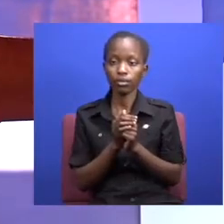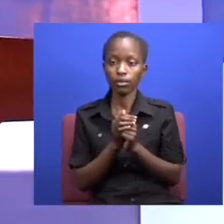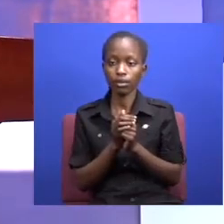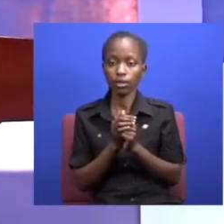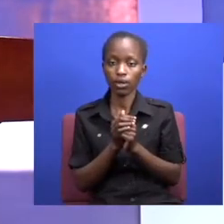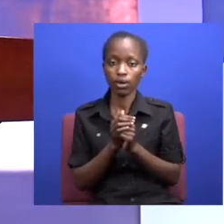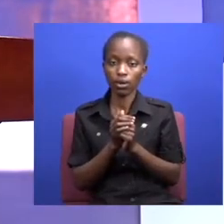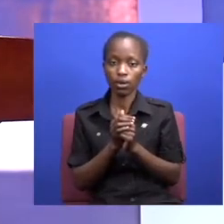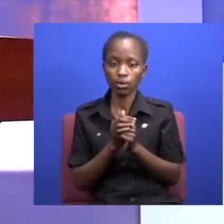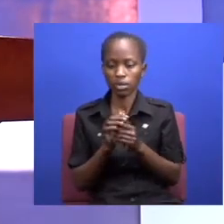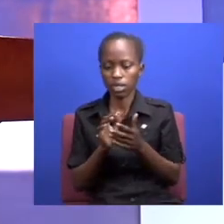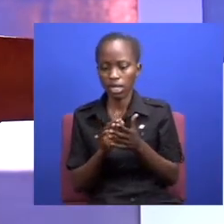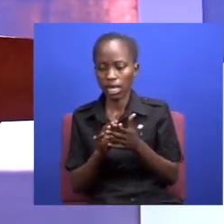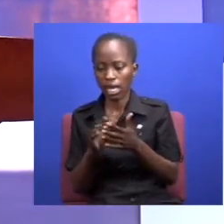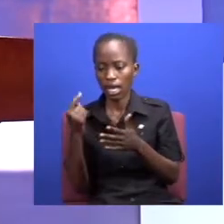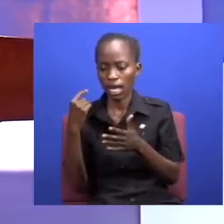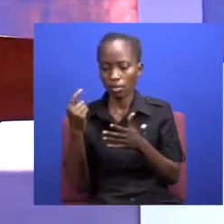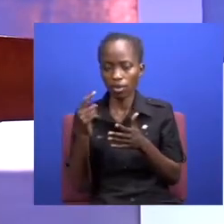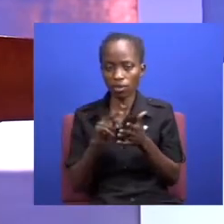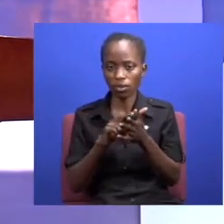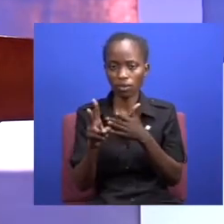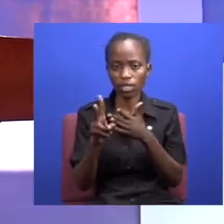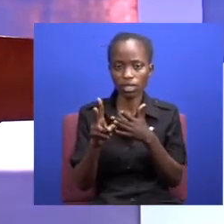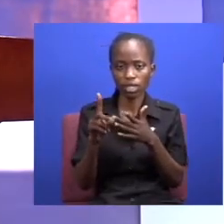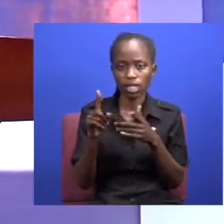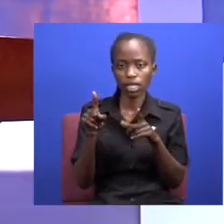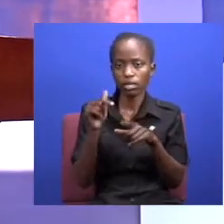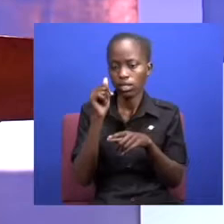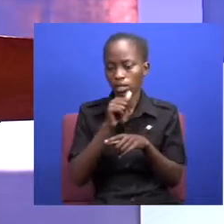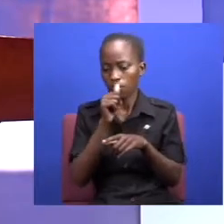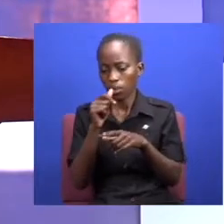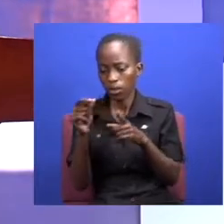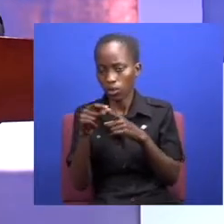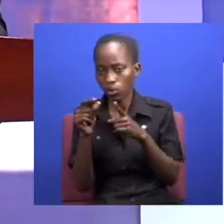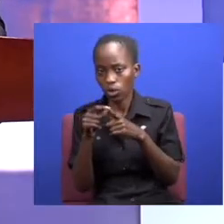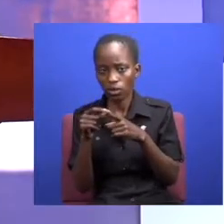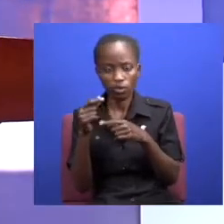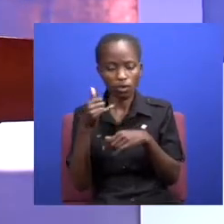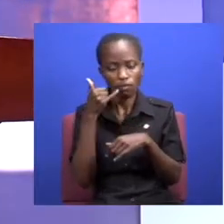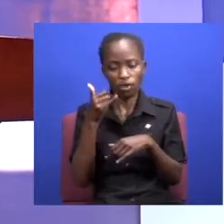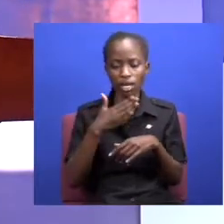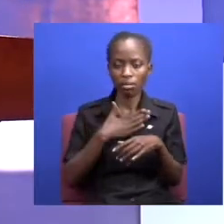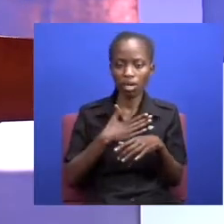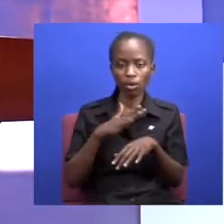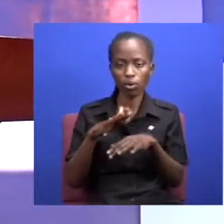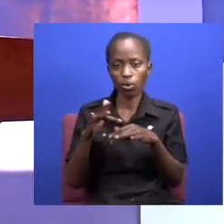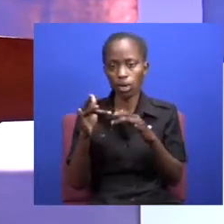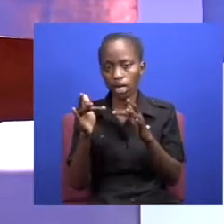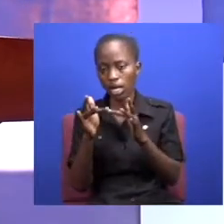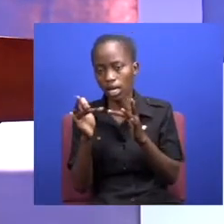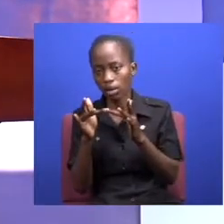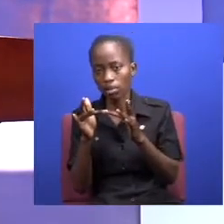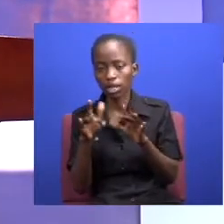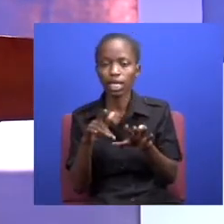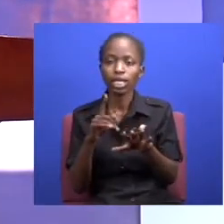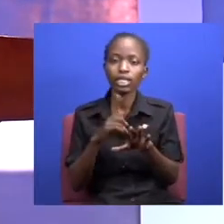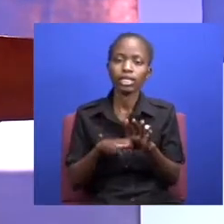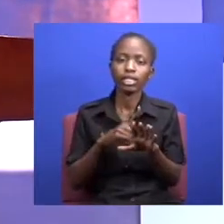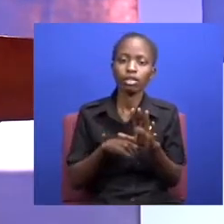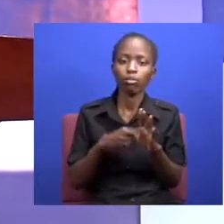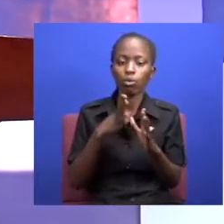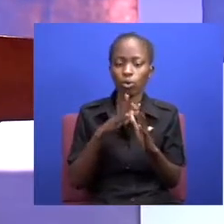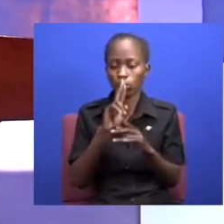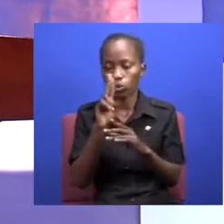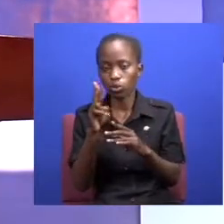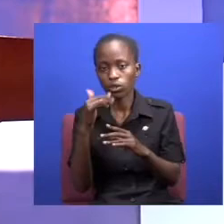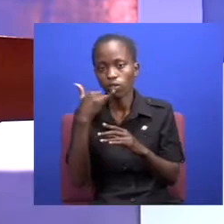passwords, either for my phone or maybe for my email, you know, so that every time that I'm keying in a password to get into